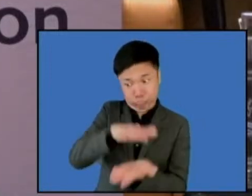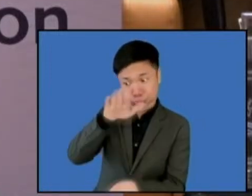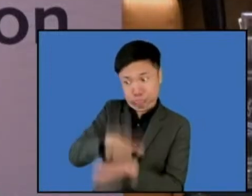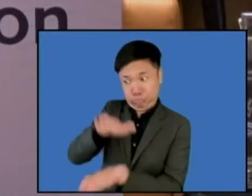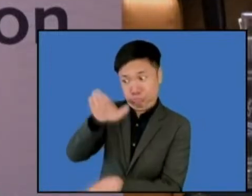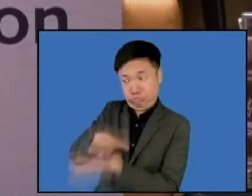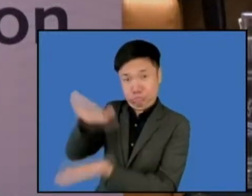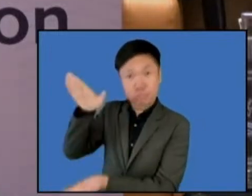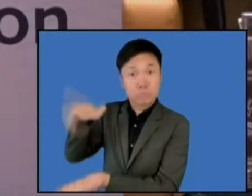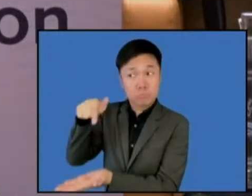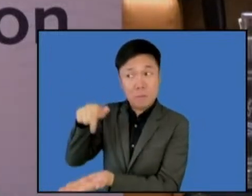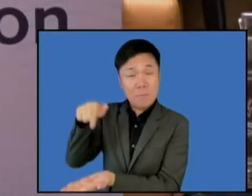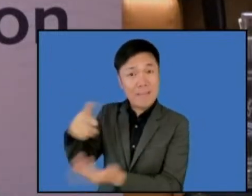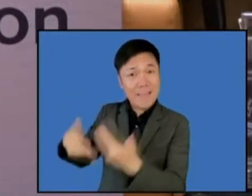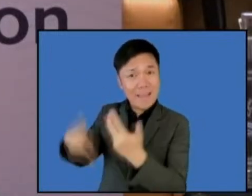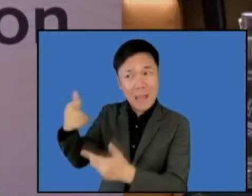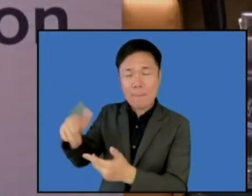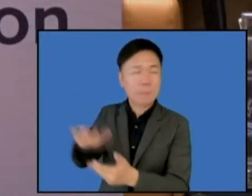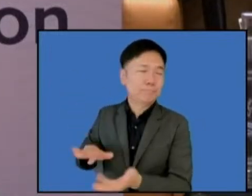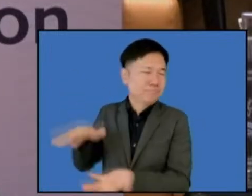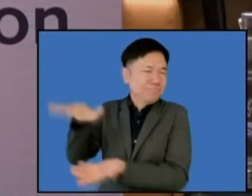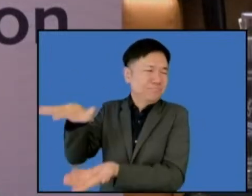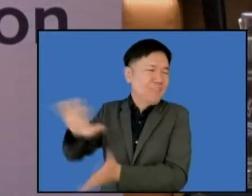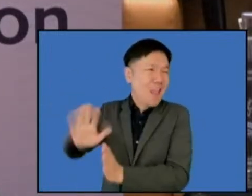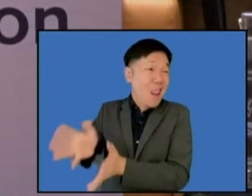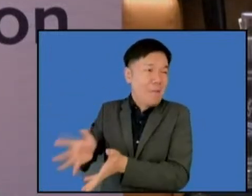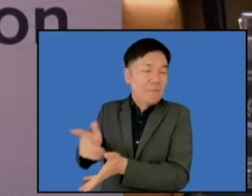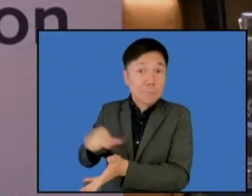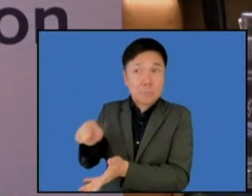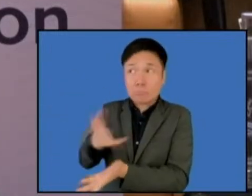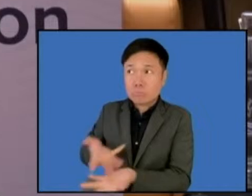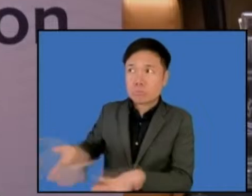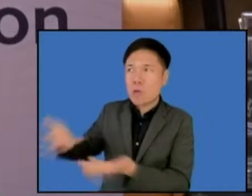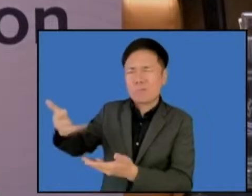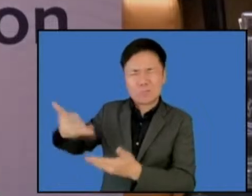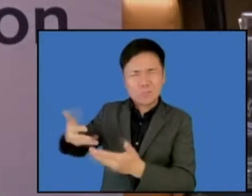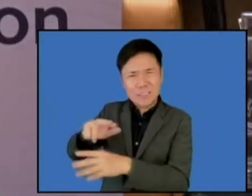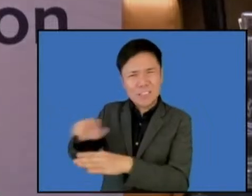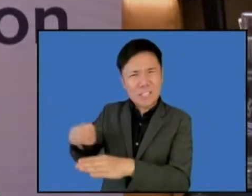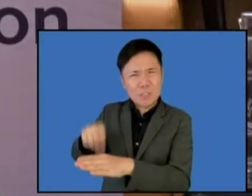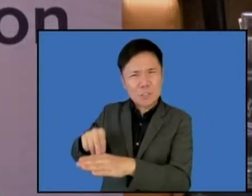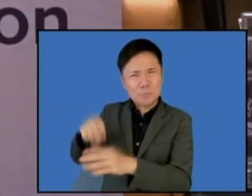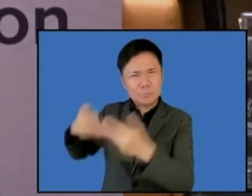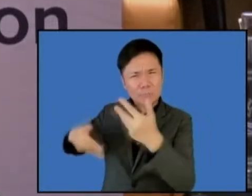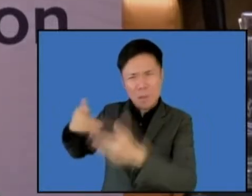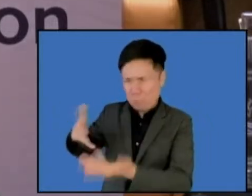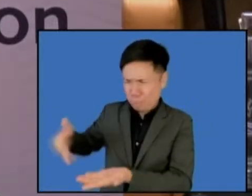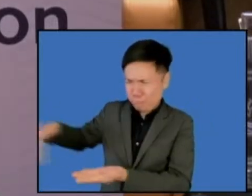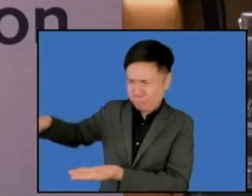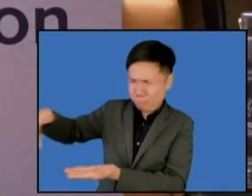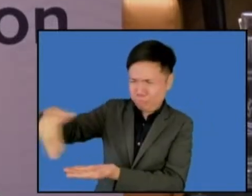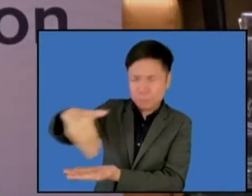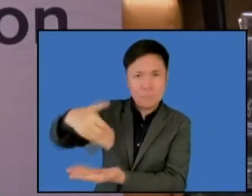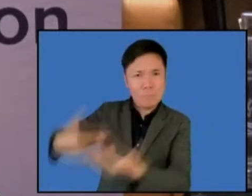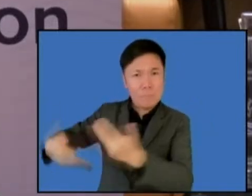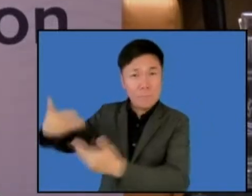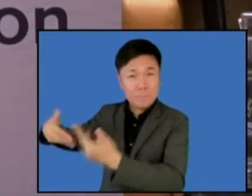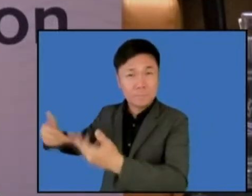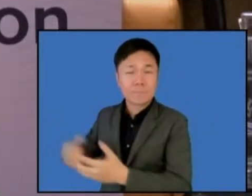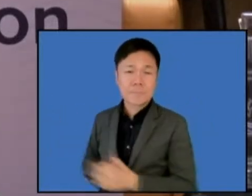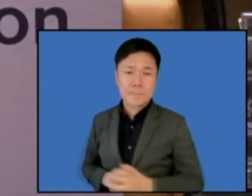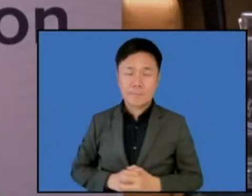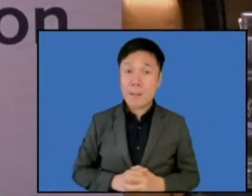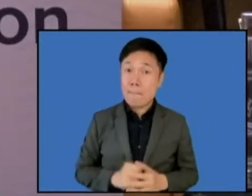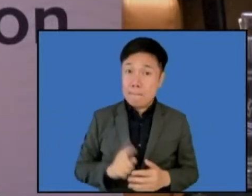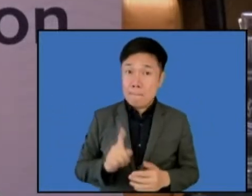statistical systems, compiled by international organizations and posted in their various platforms, and